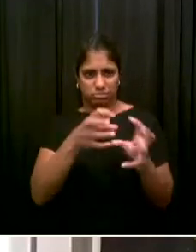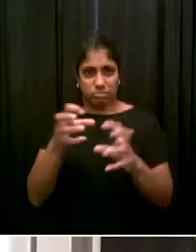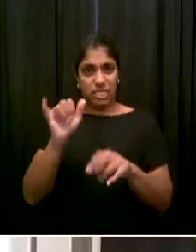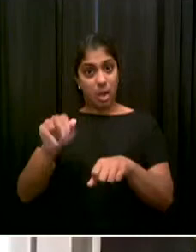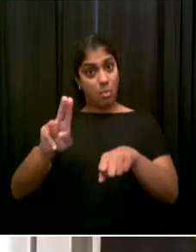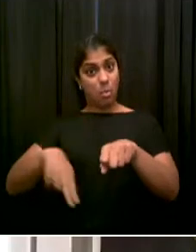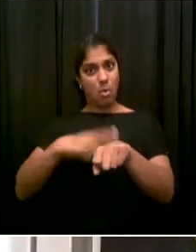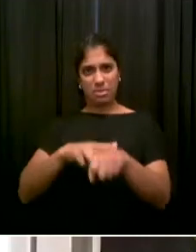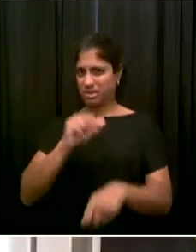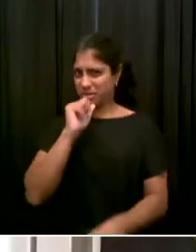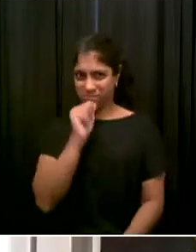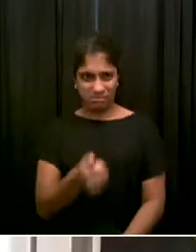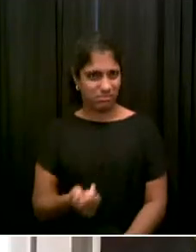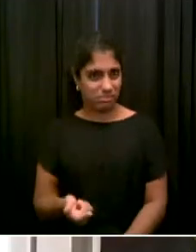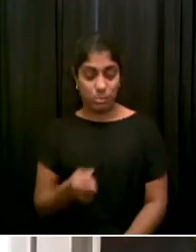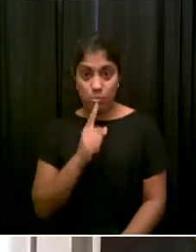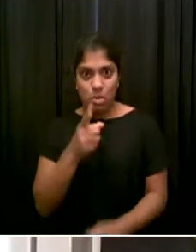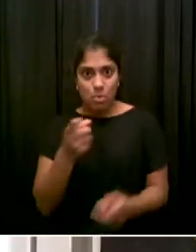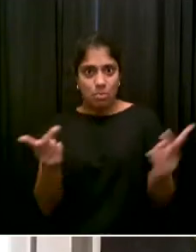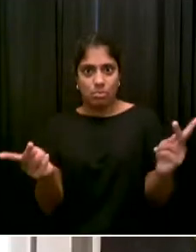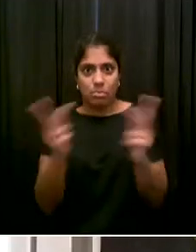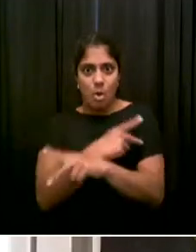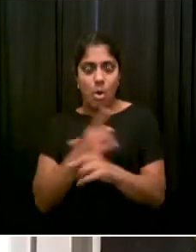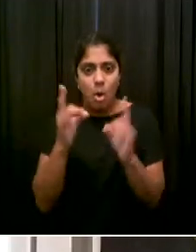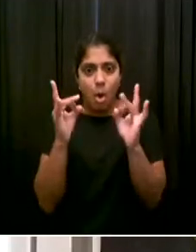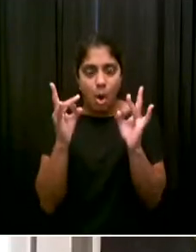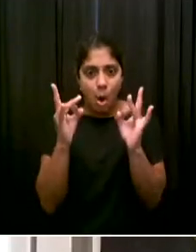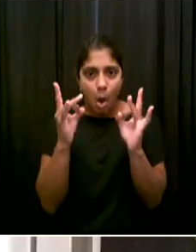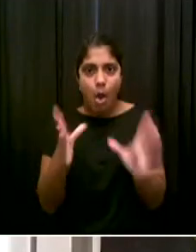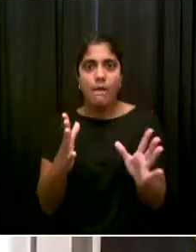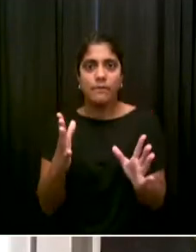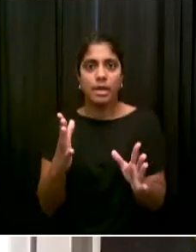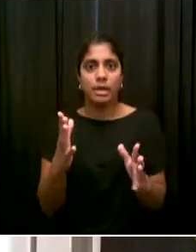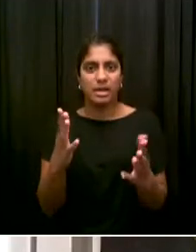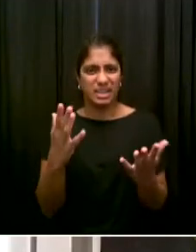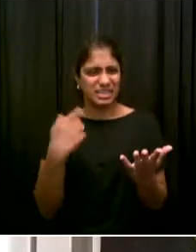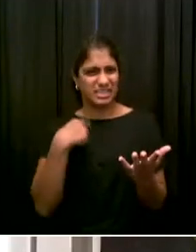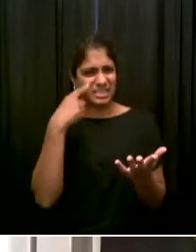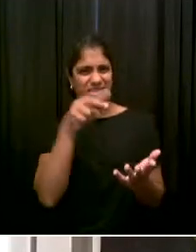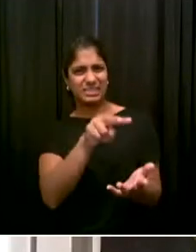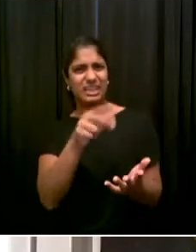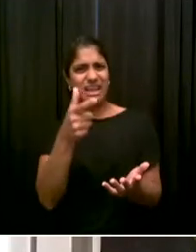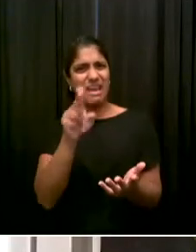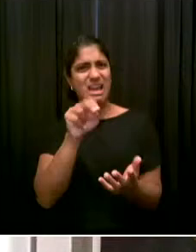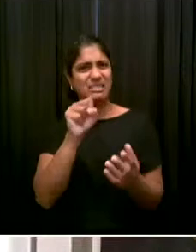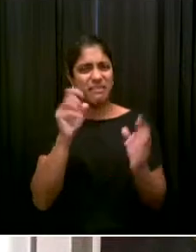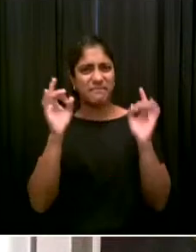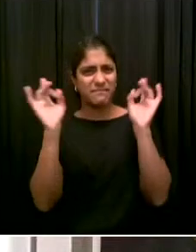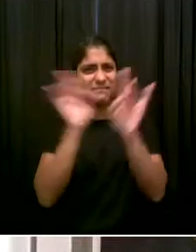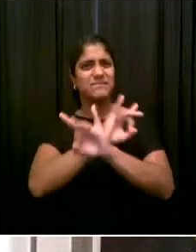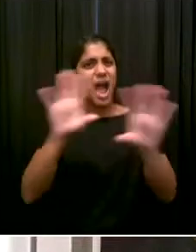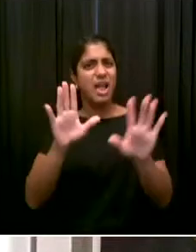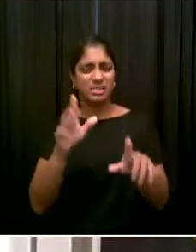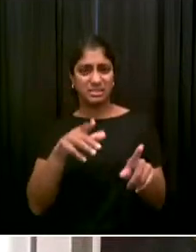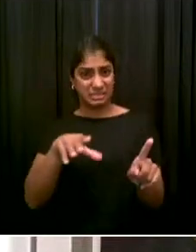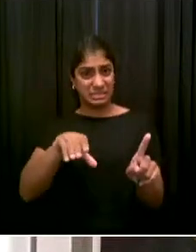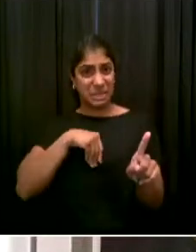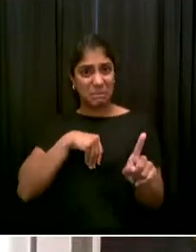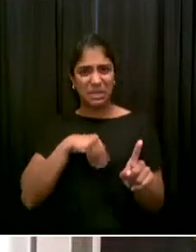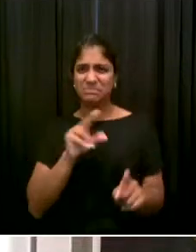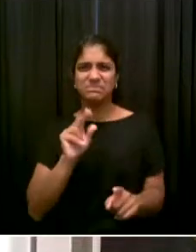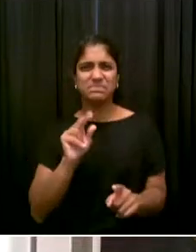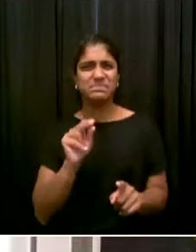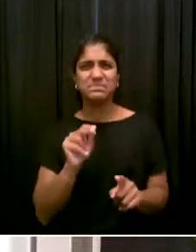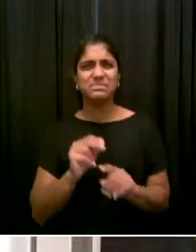regardless of their zip code, has a fundamental right to feel safe in their neighborhood and not have to fear these incessant